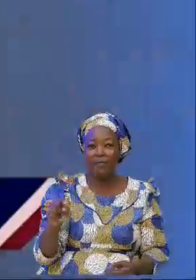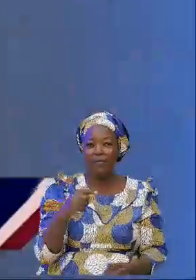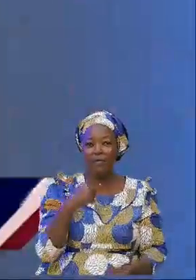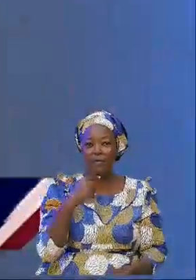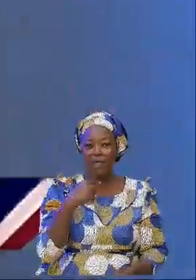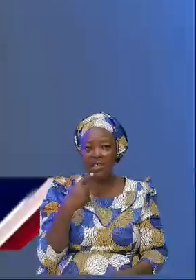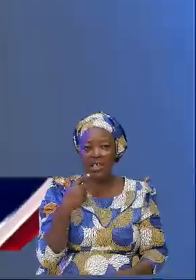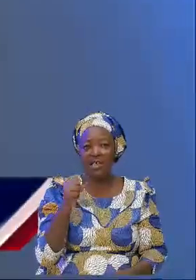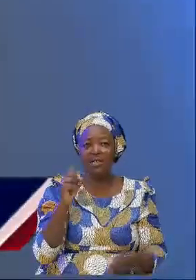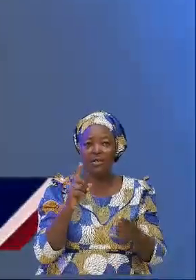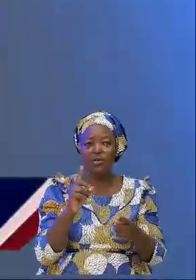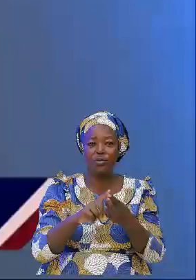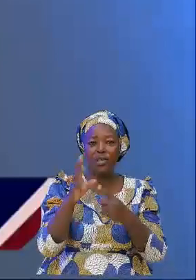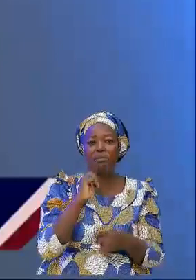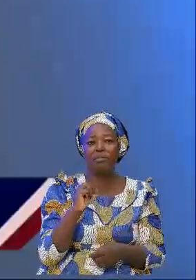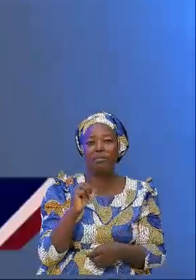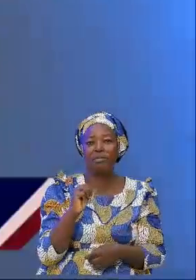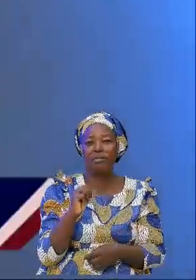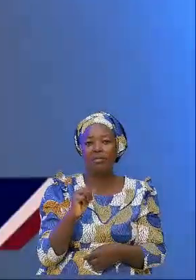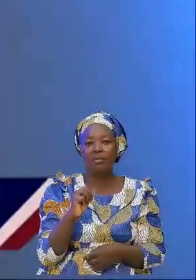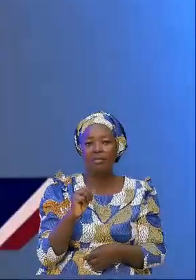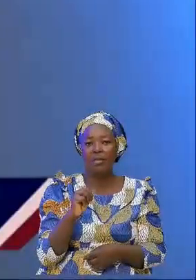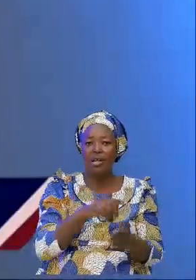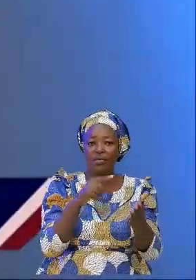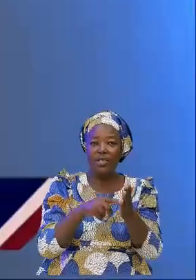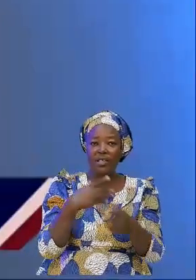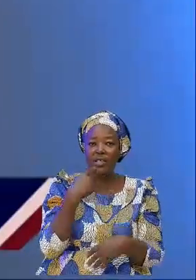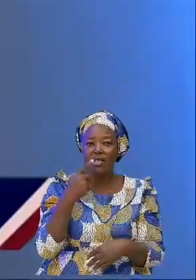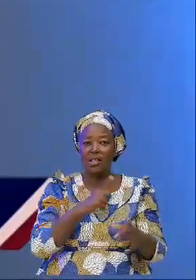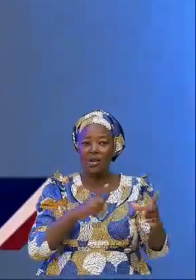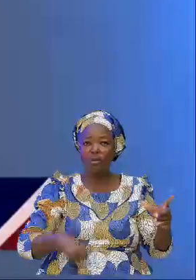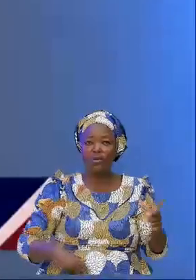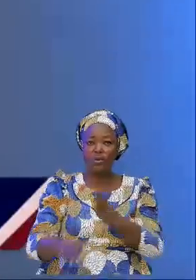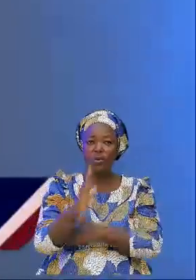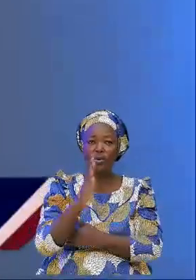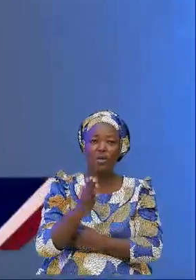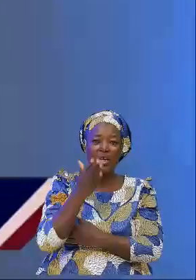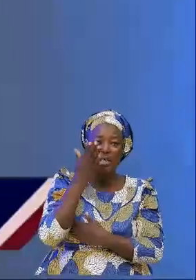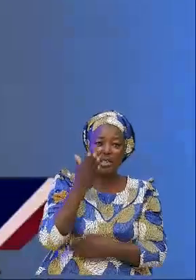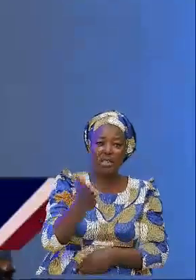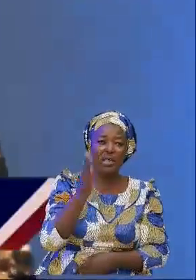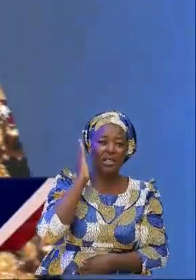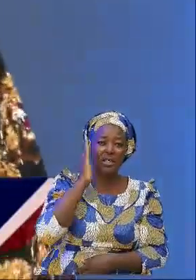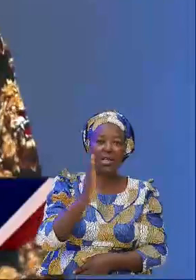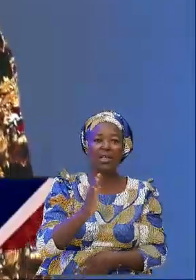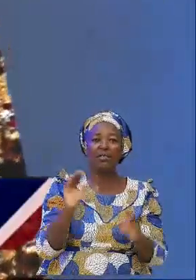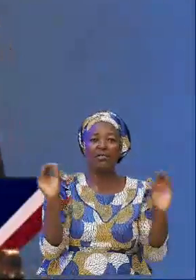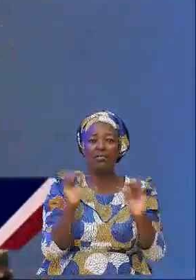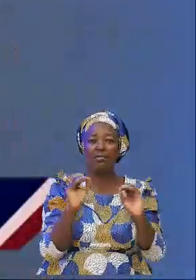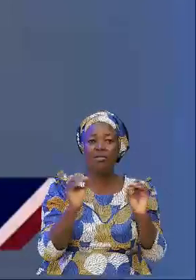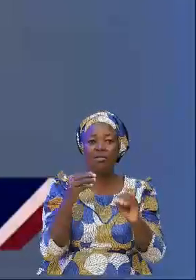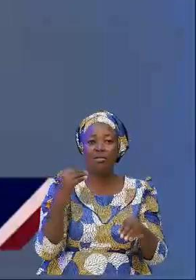telling you now. Therefore say unto them, thus says the Lord